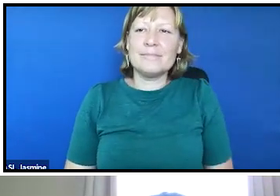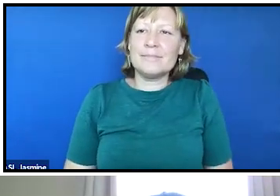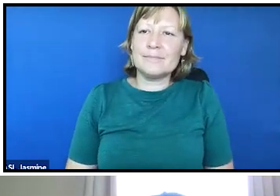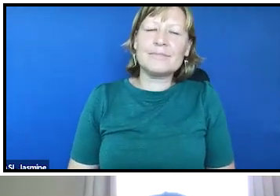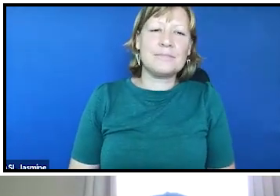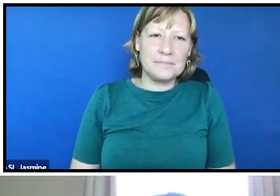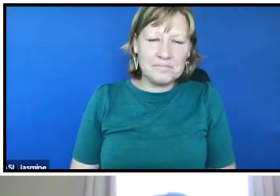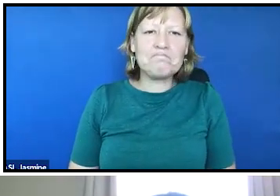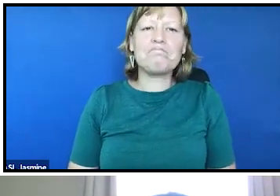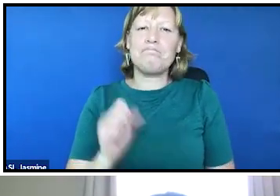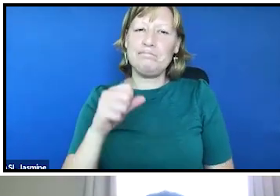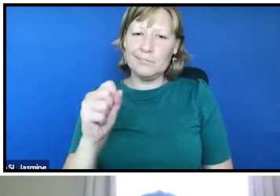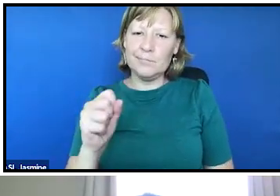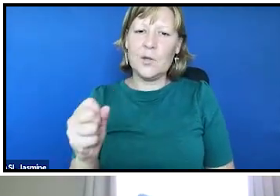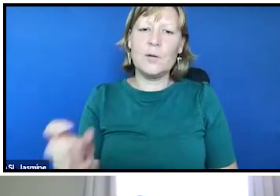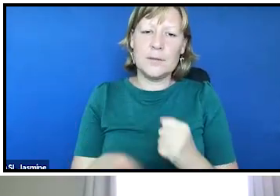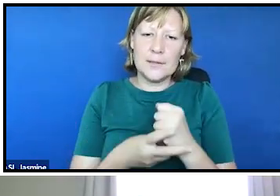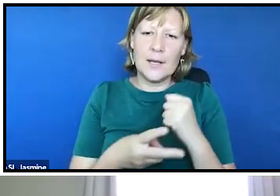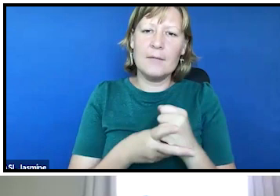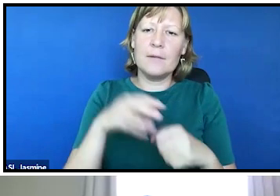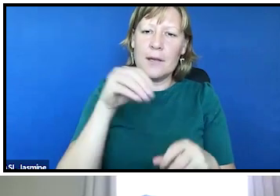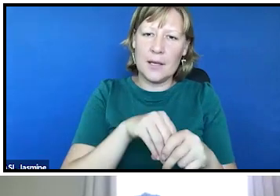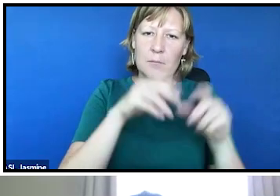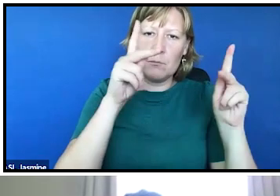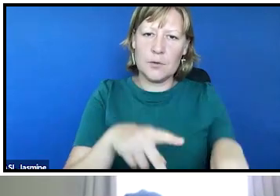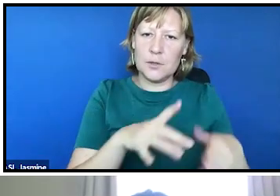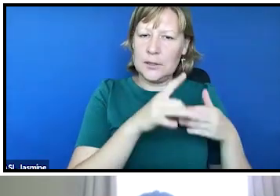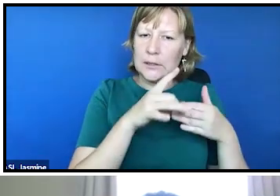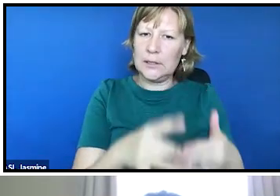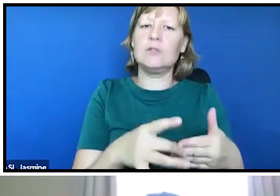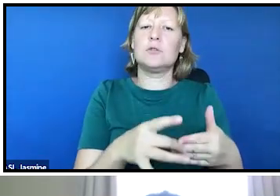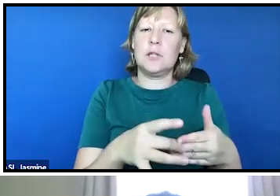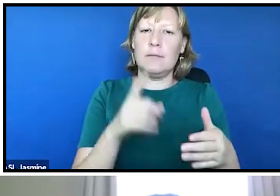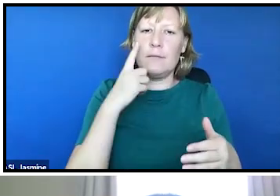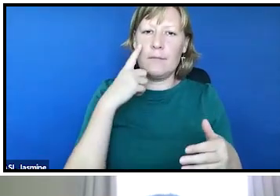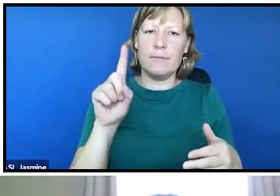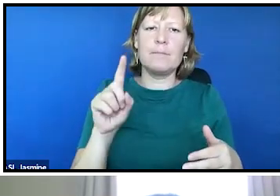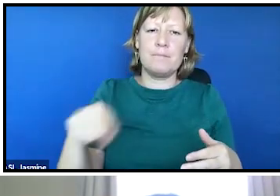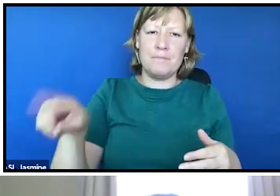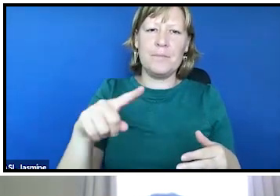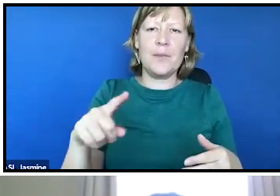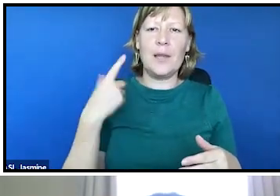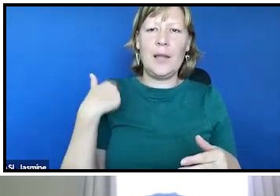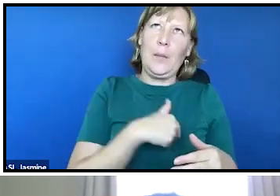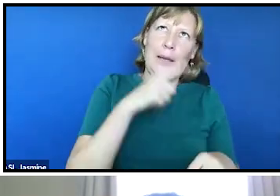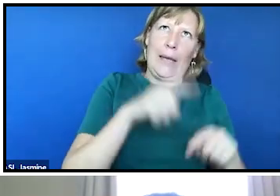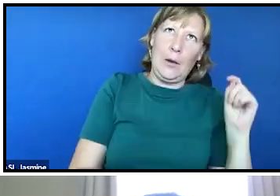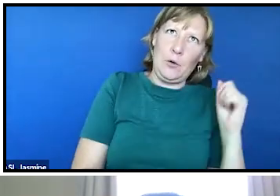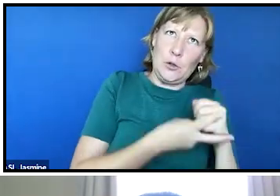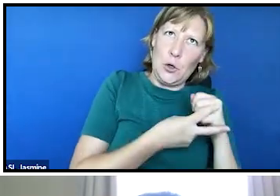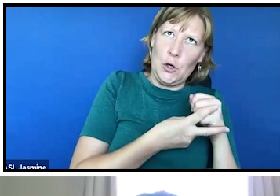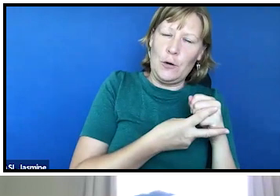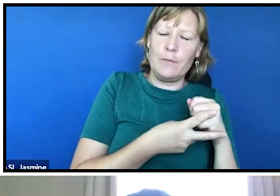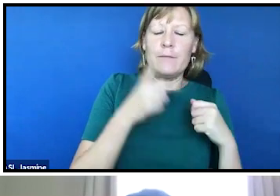We want to reserve in-person spots for our leadership class. We went last year. It was awesome. Yes. I know we can't reserve them, but we'll get to